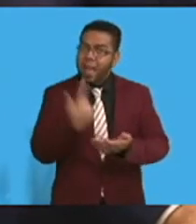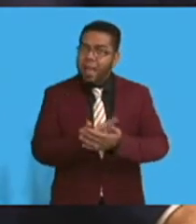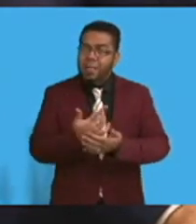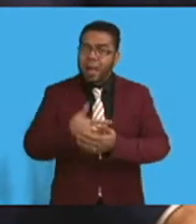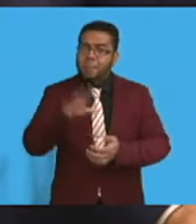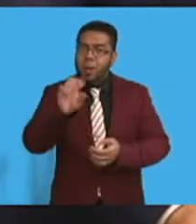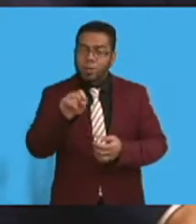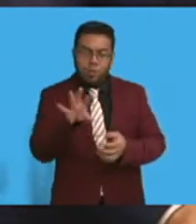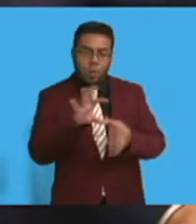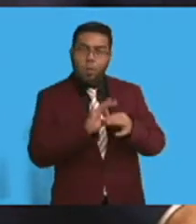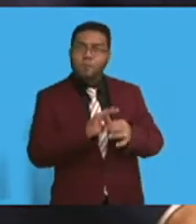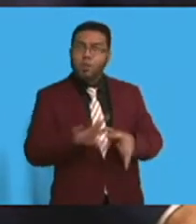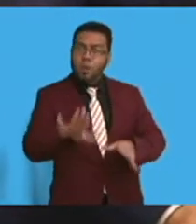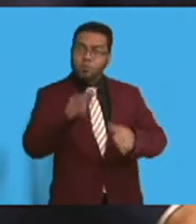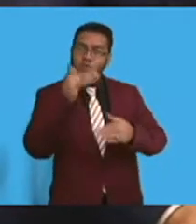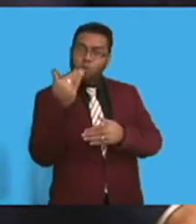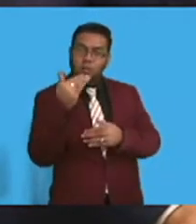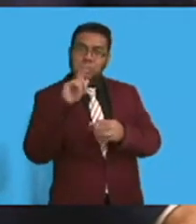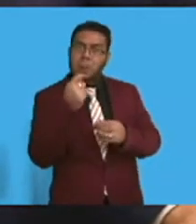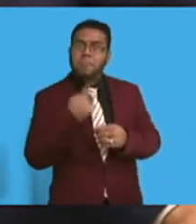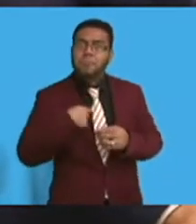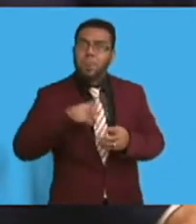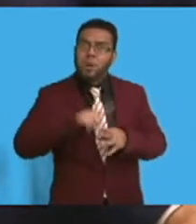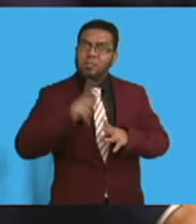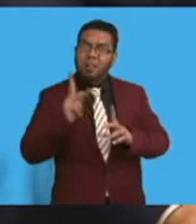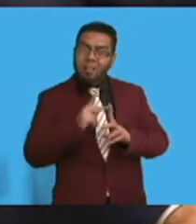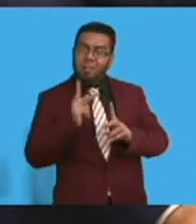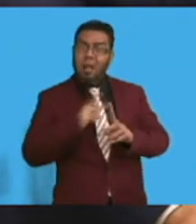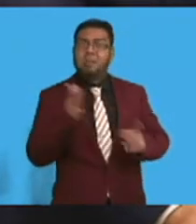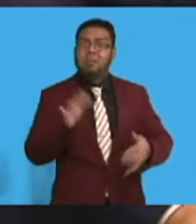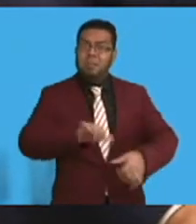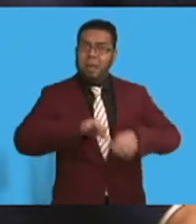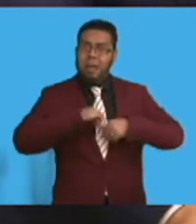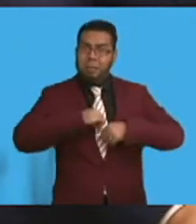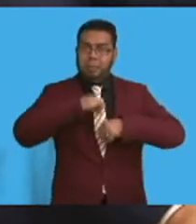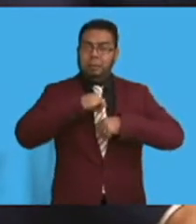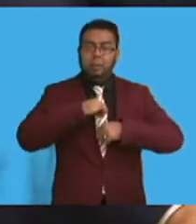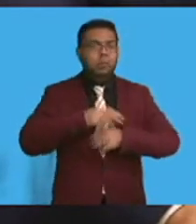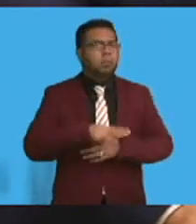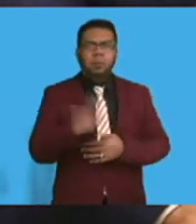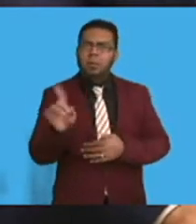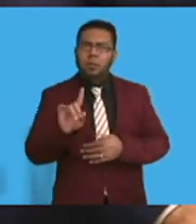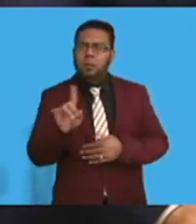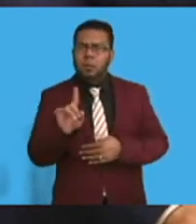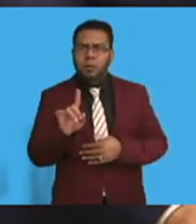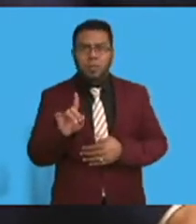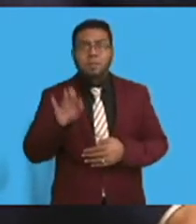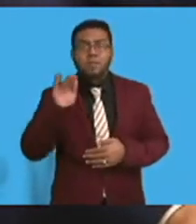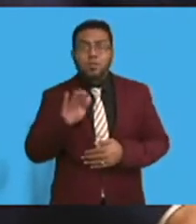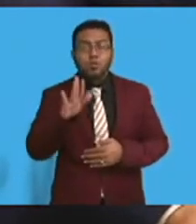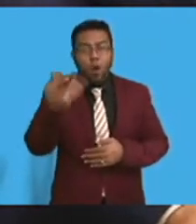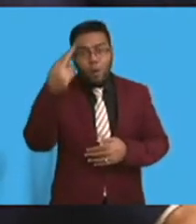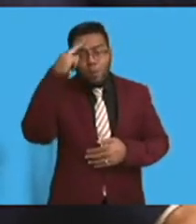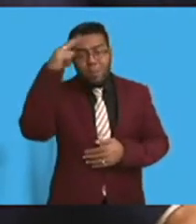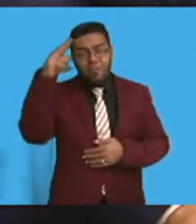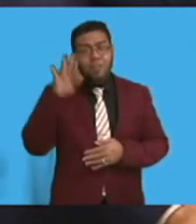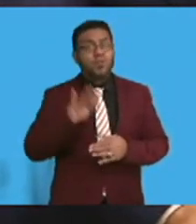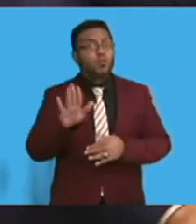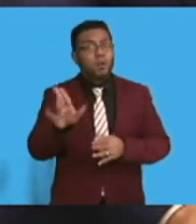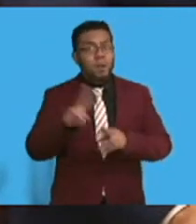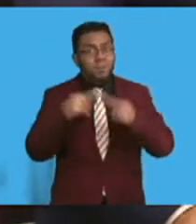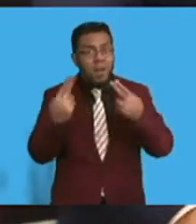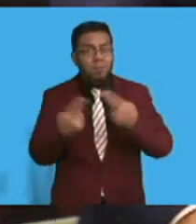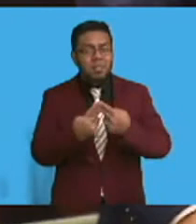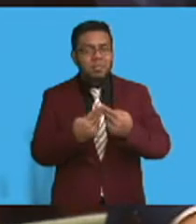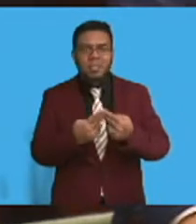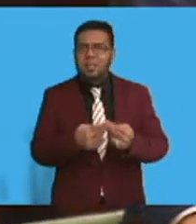own short-term political gain. Because our economy, the future of our nation, the future of our families and the future of our children is